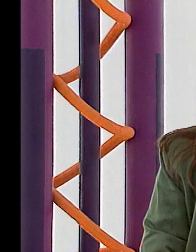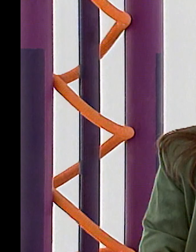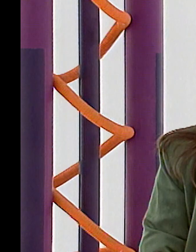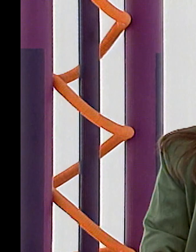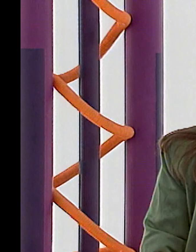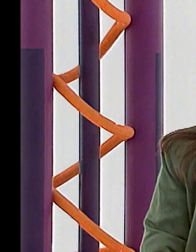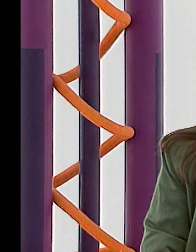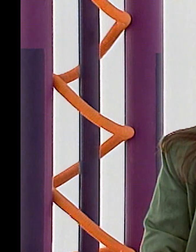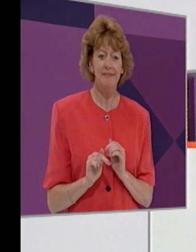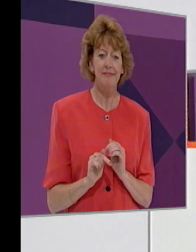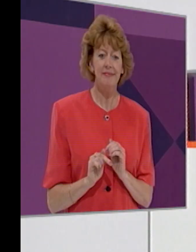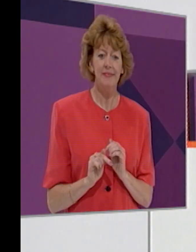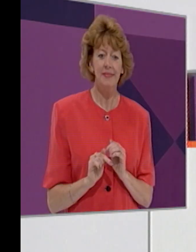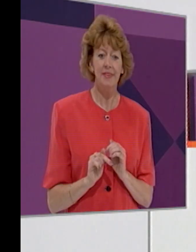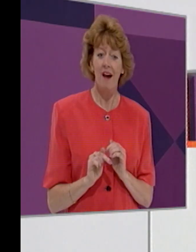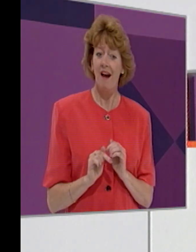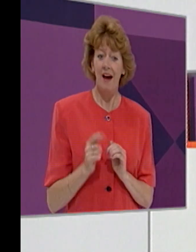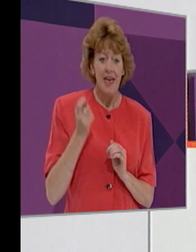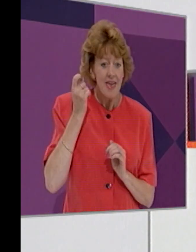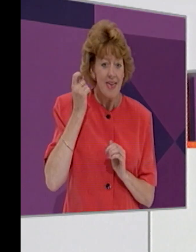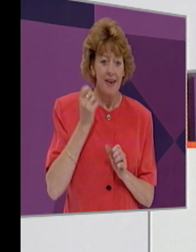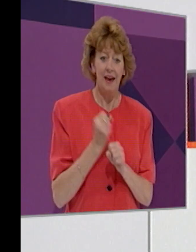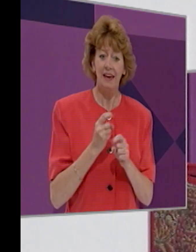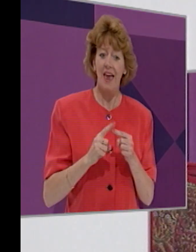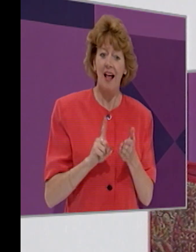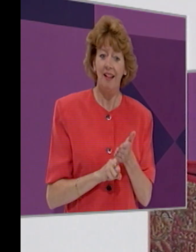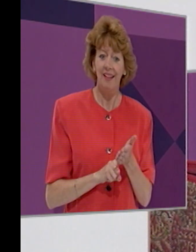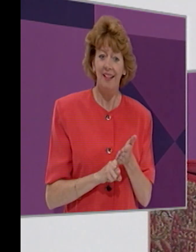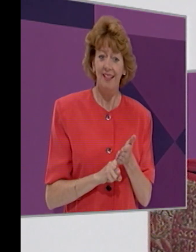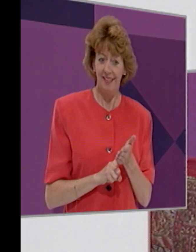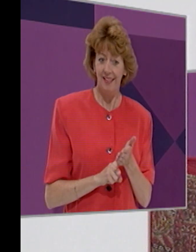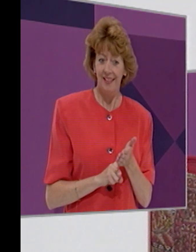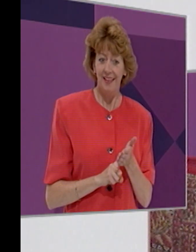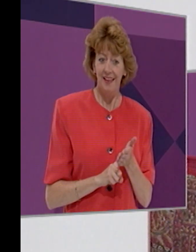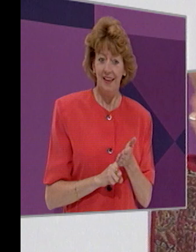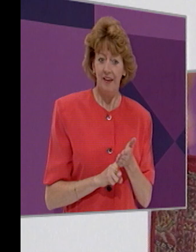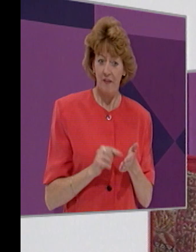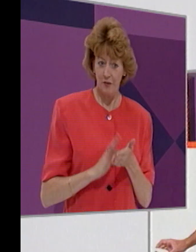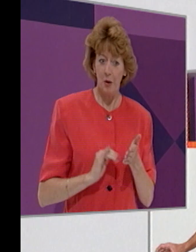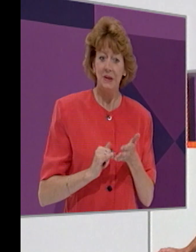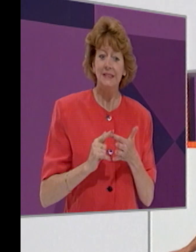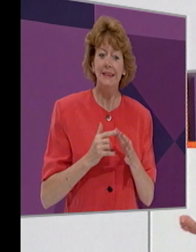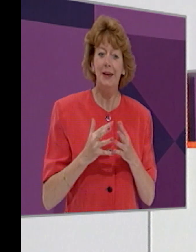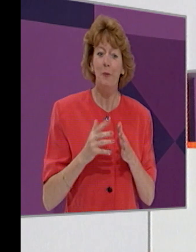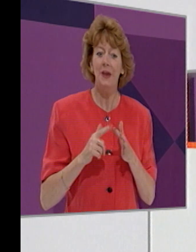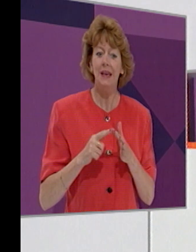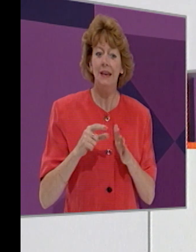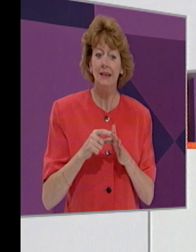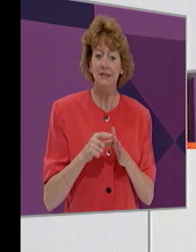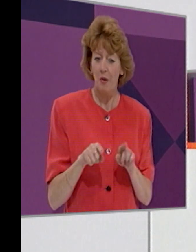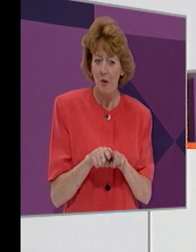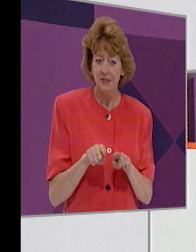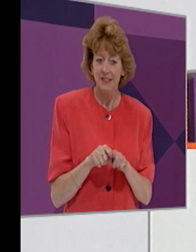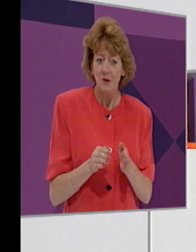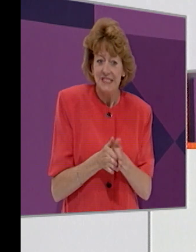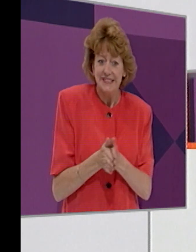There's much, much more. If you move on to toiletries, Ocean Gel Hairstyler made from seaweed. Very much for you, Toppy, I think. Thank you,